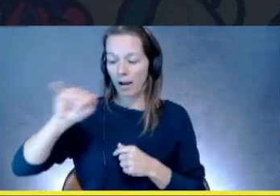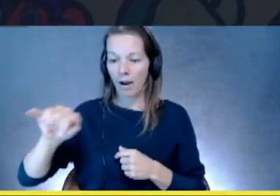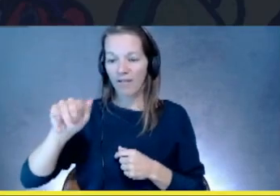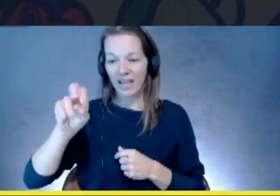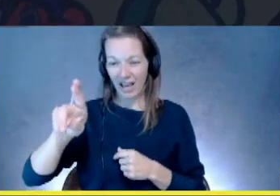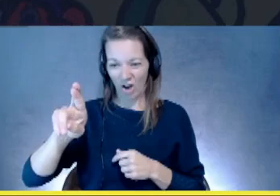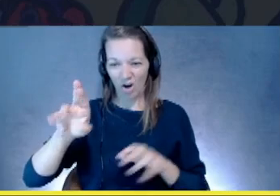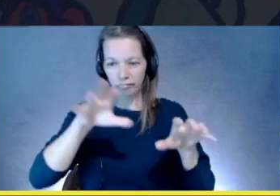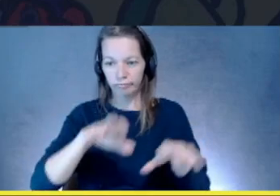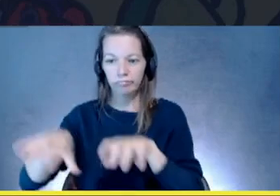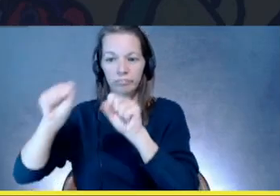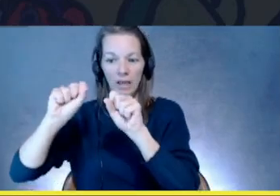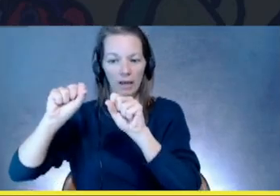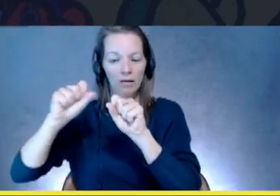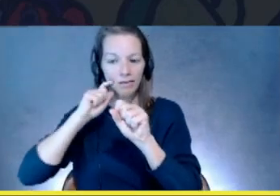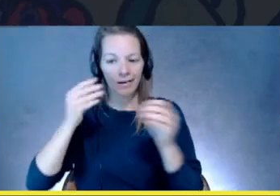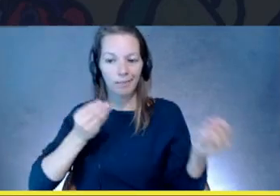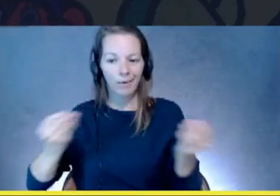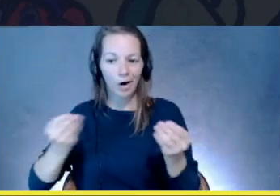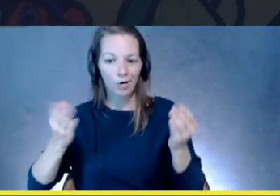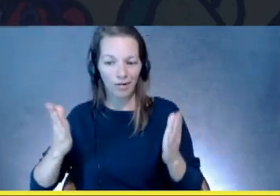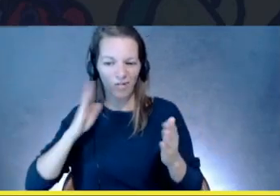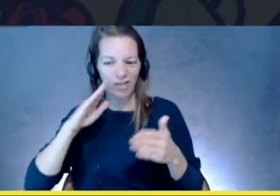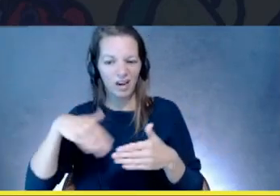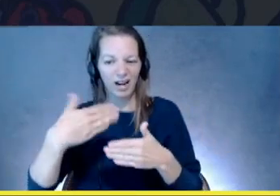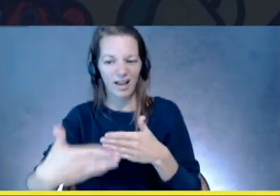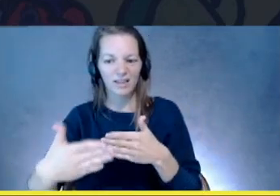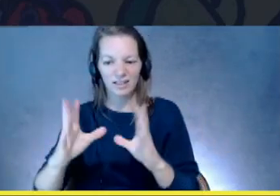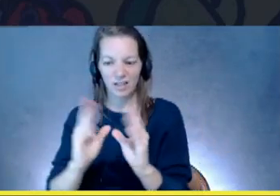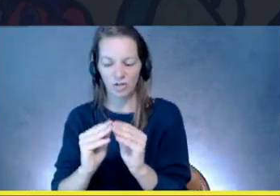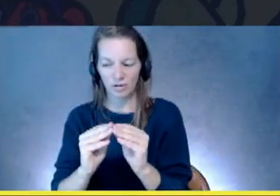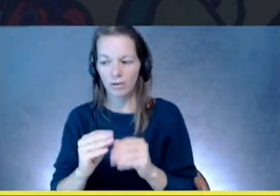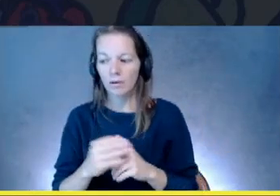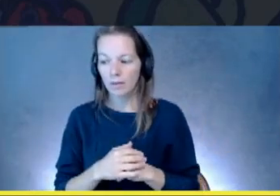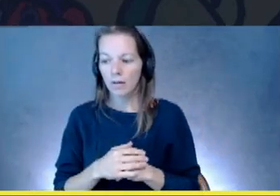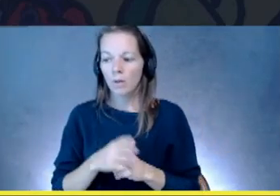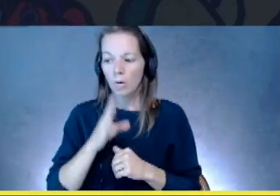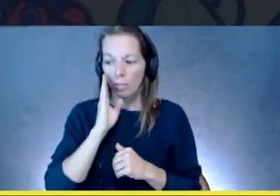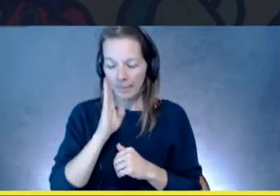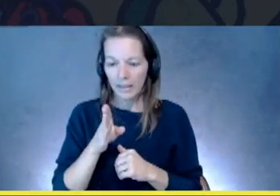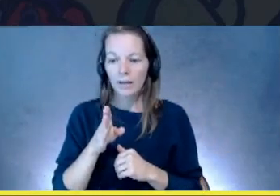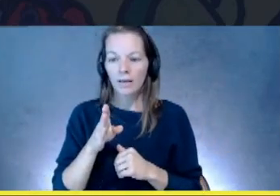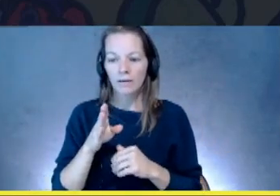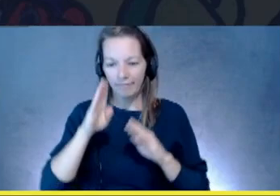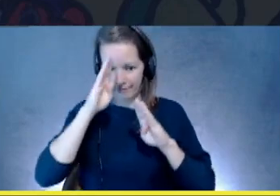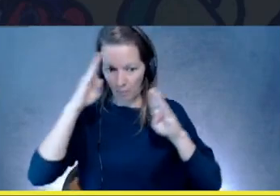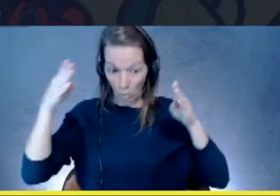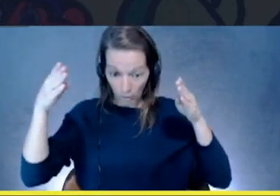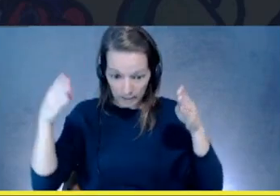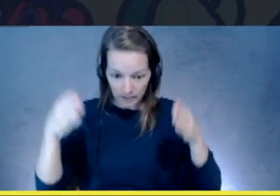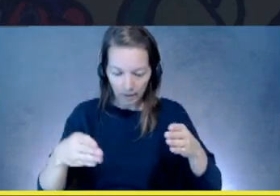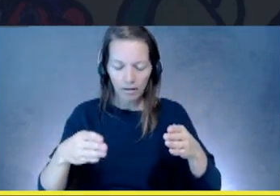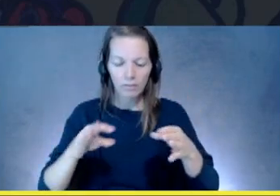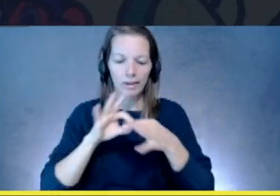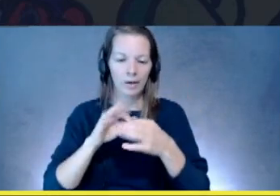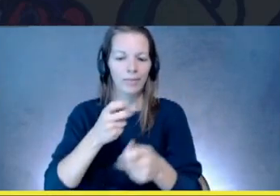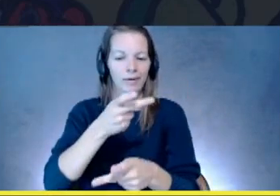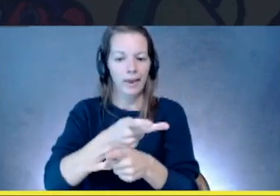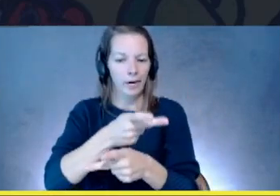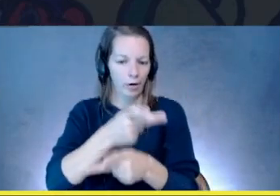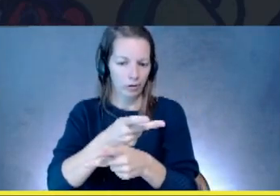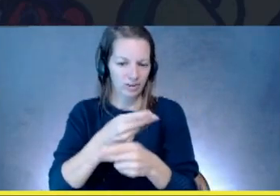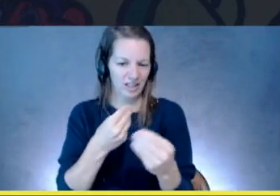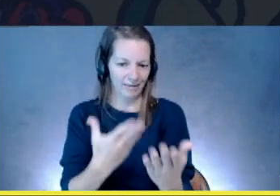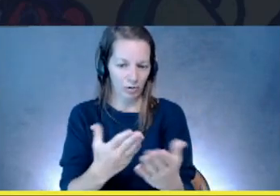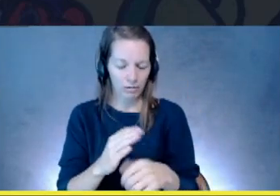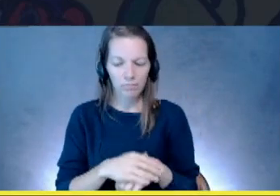the moderator for the next session, which, as I mentioned, will be focusing really on issues of care delivery. We've got some